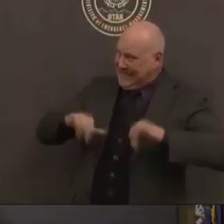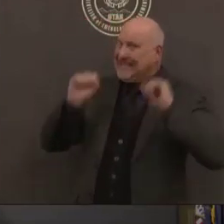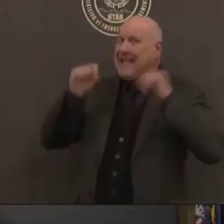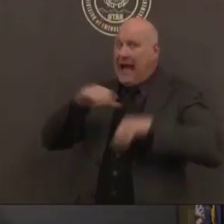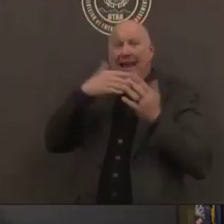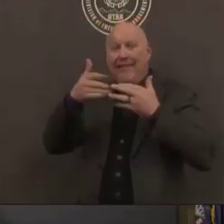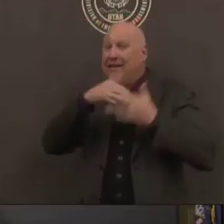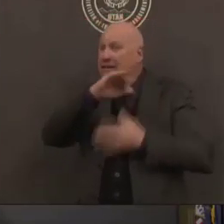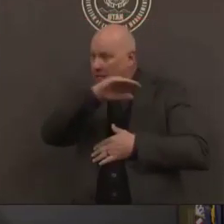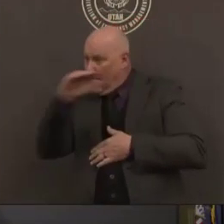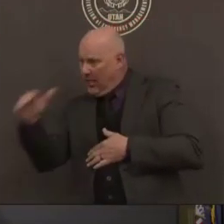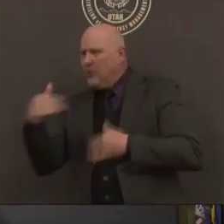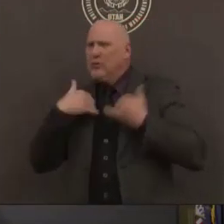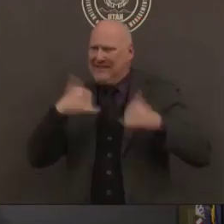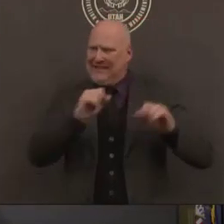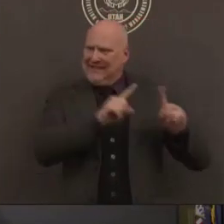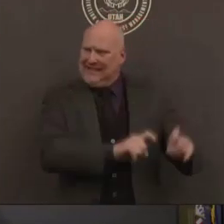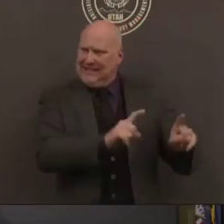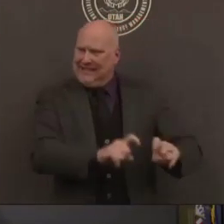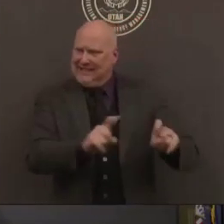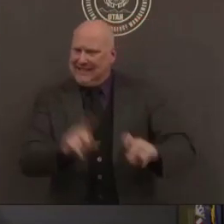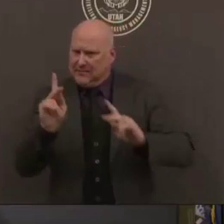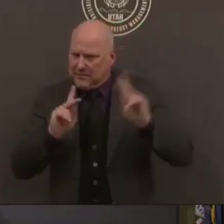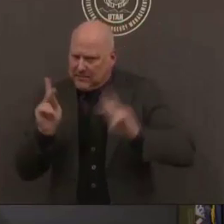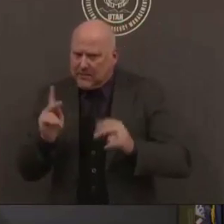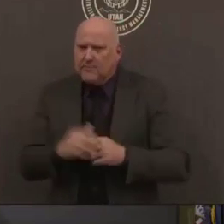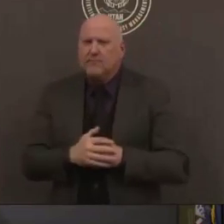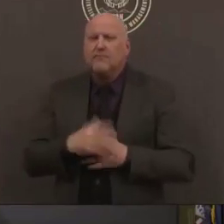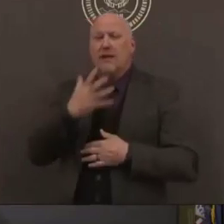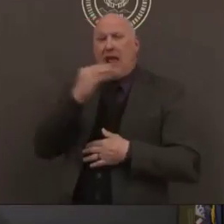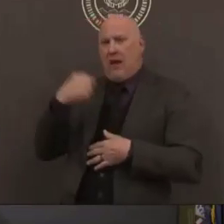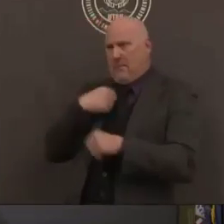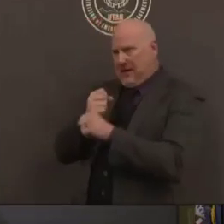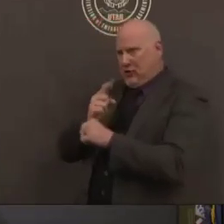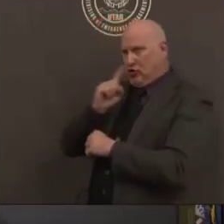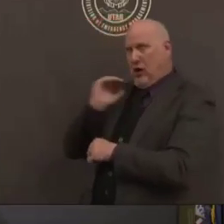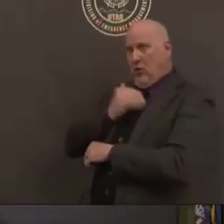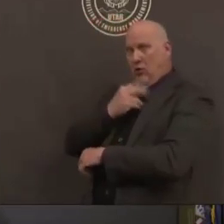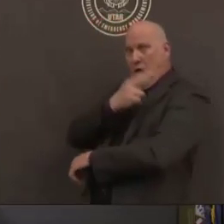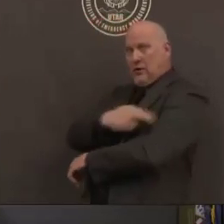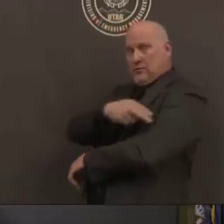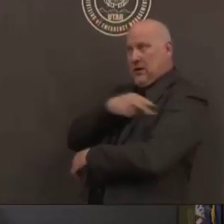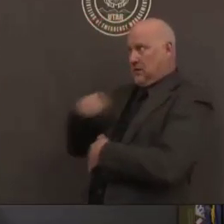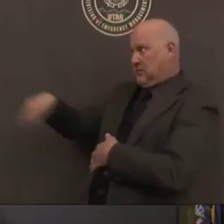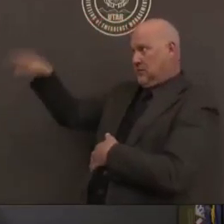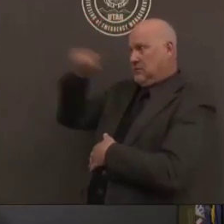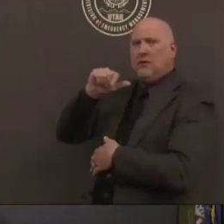will be considered when we're looking at policies to reopen pieces of our economy.